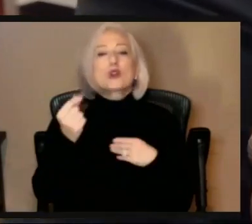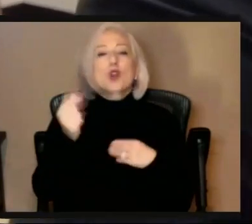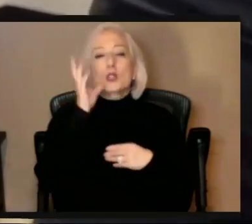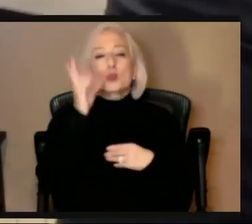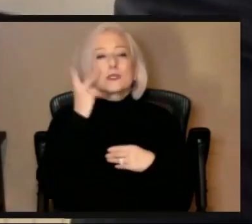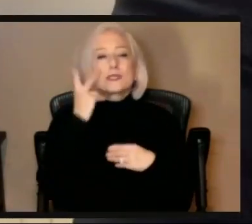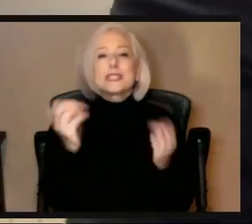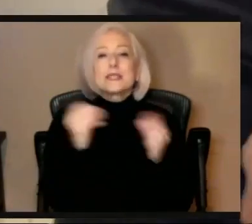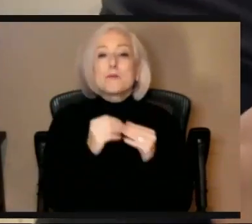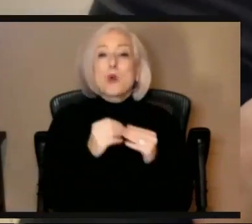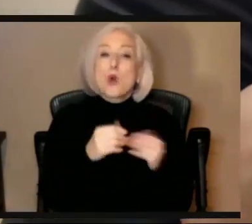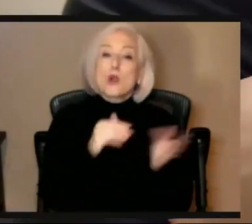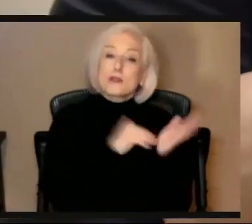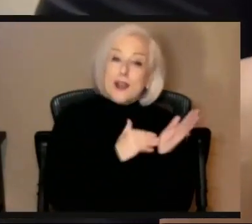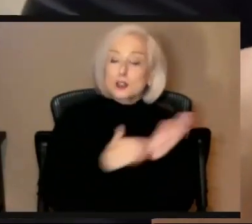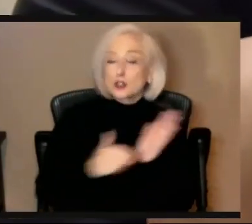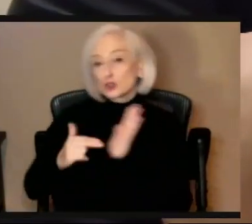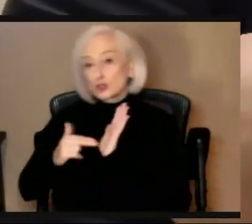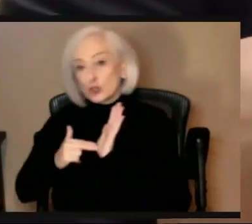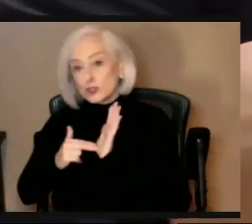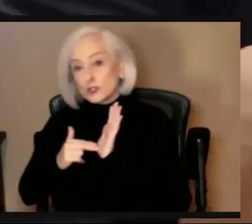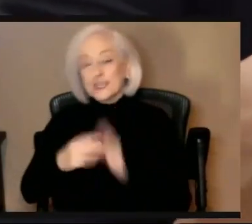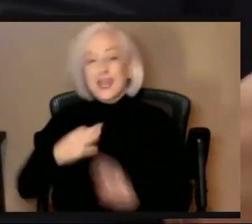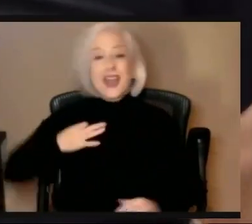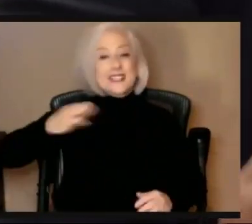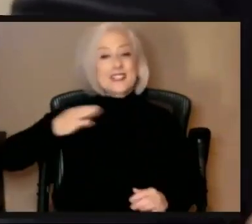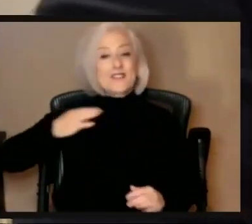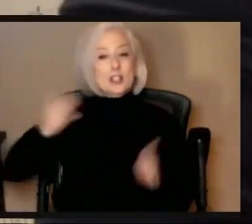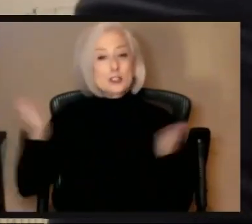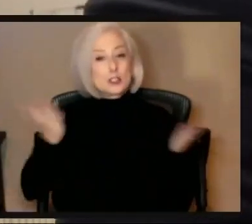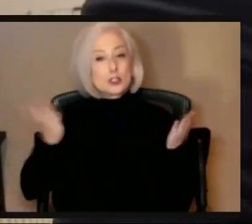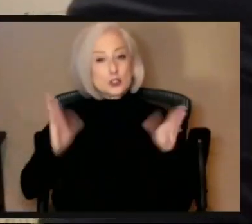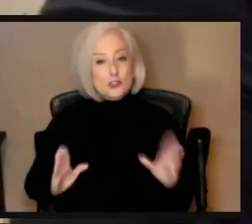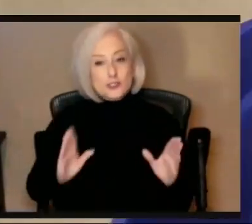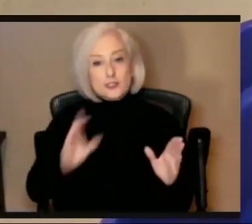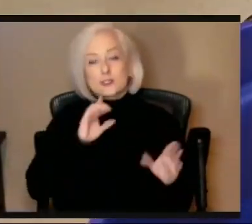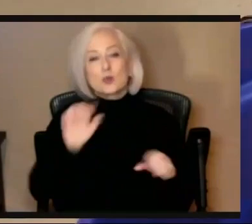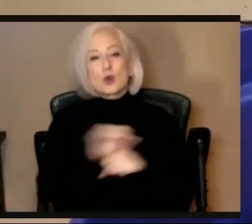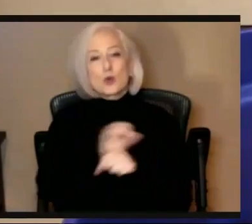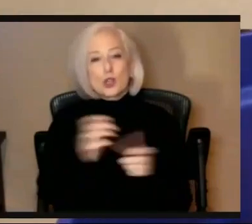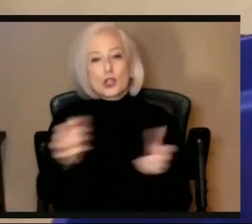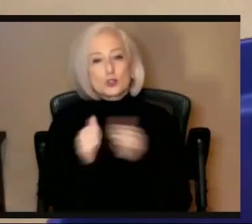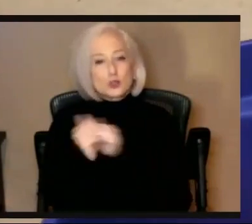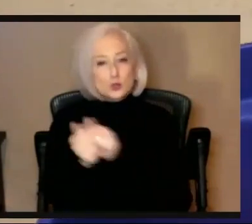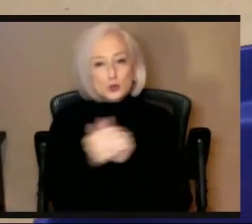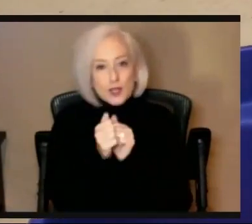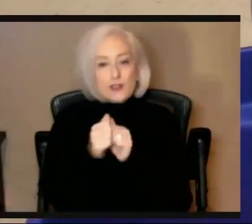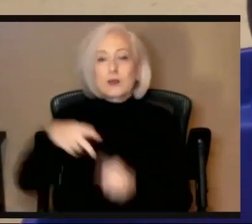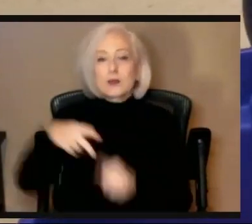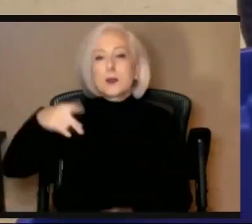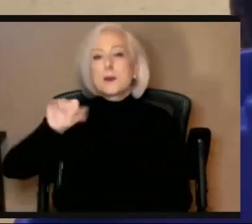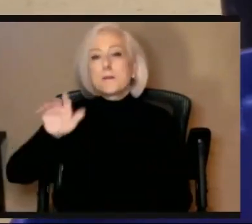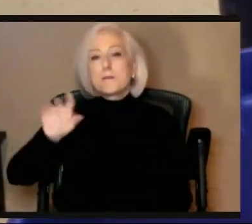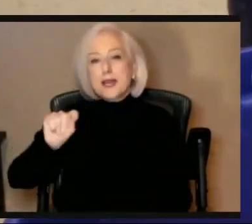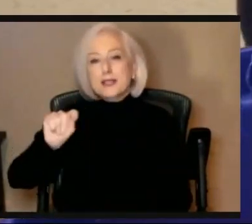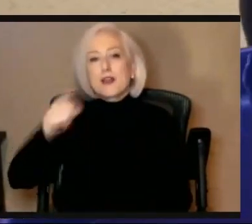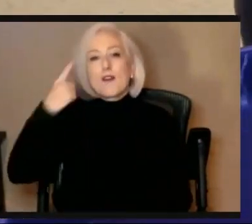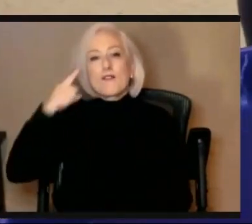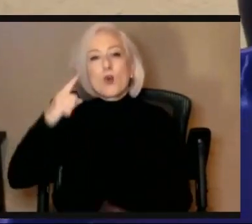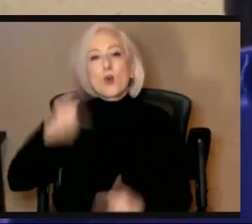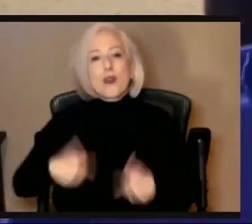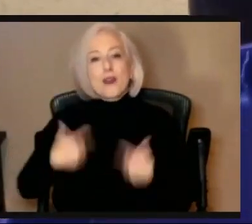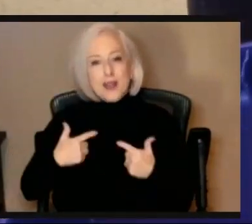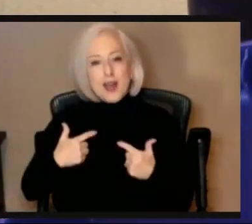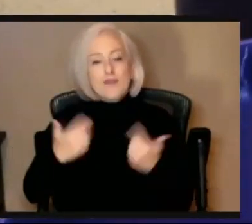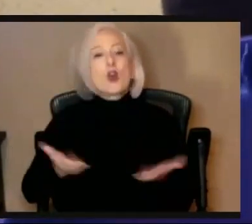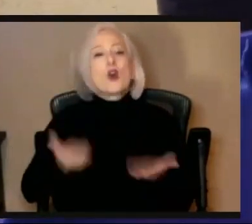health system's volunteer services will work with the organization Pets for Life, offering pet therapy visits to staff, which is